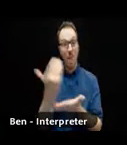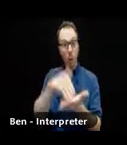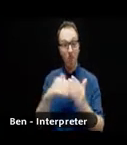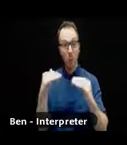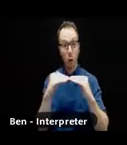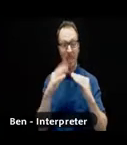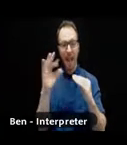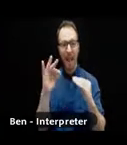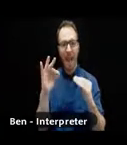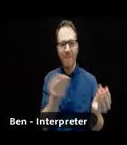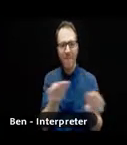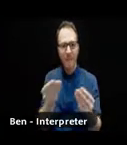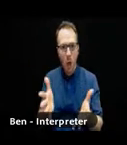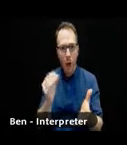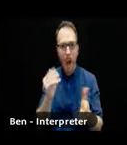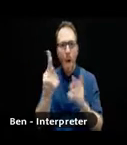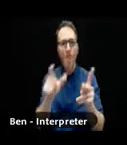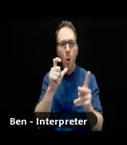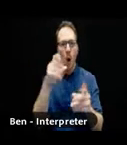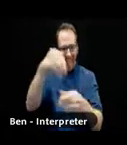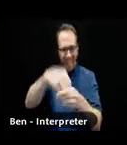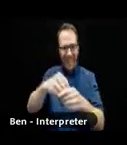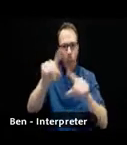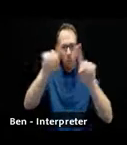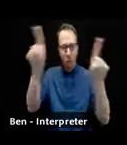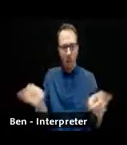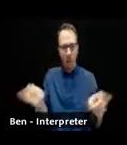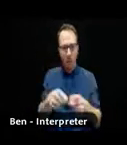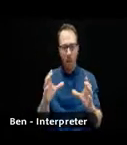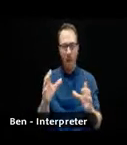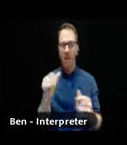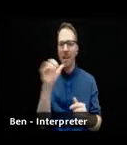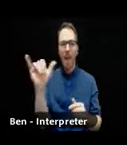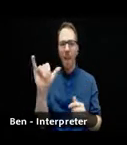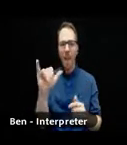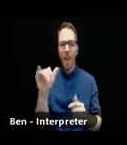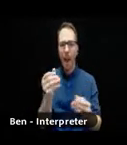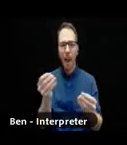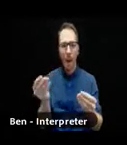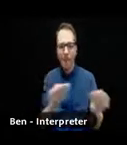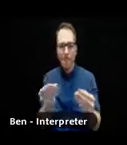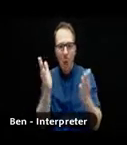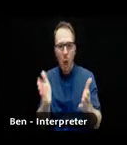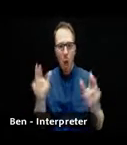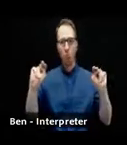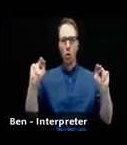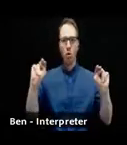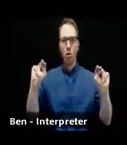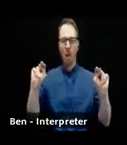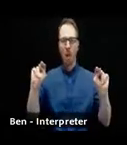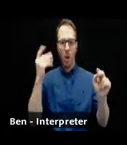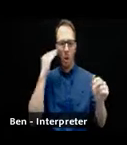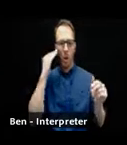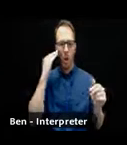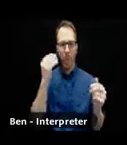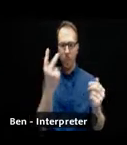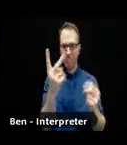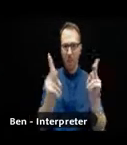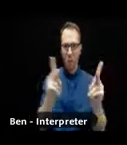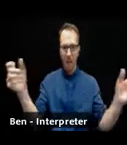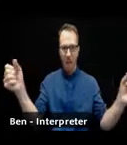those holding space in the circle really come with the notion not of like a mediator's neutrality, where you're driving two people to the